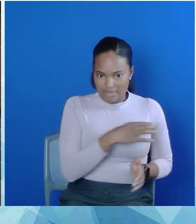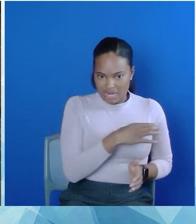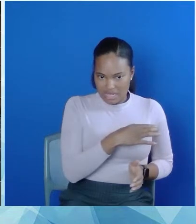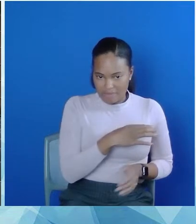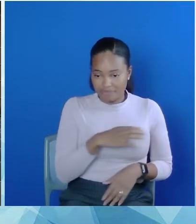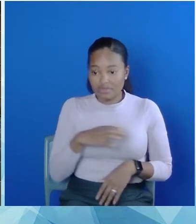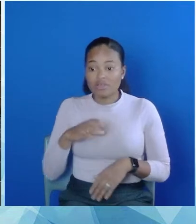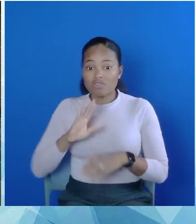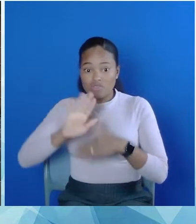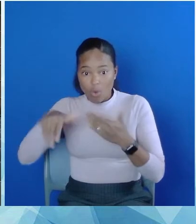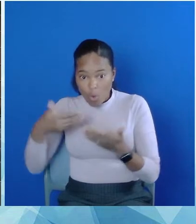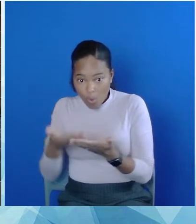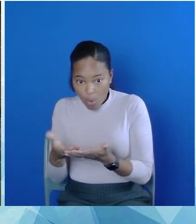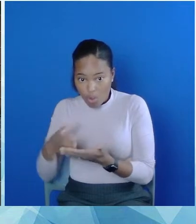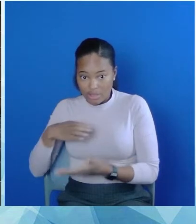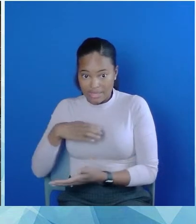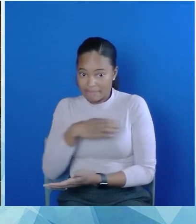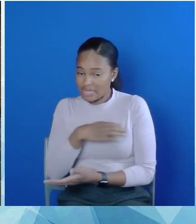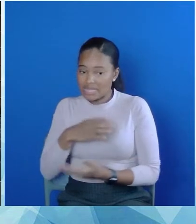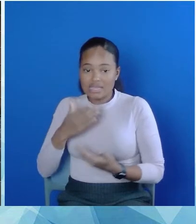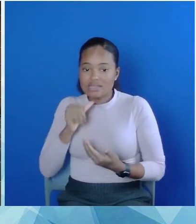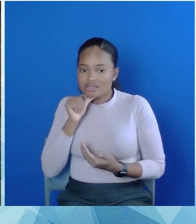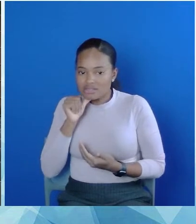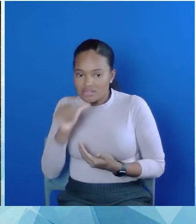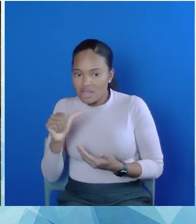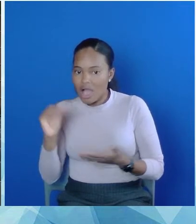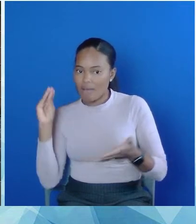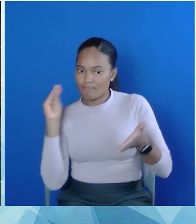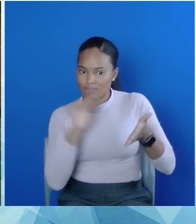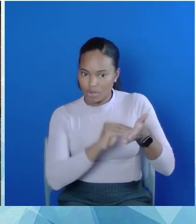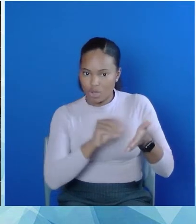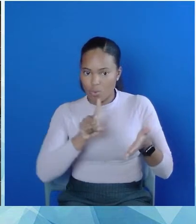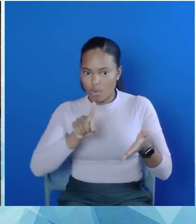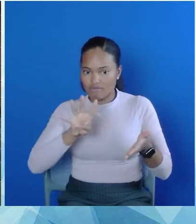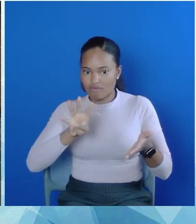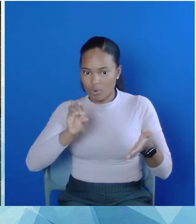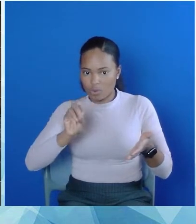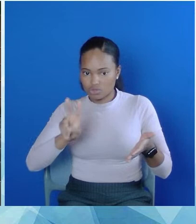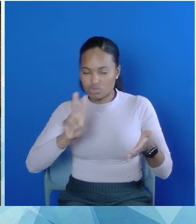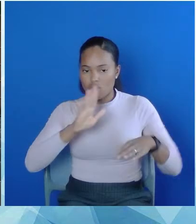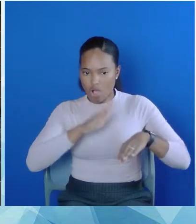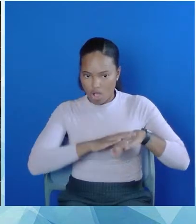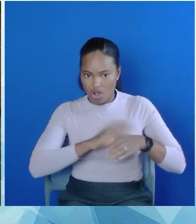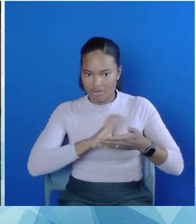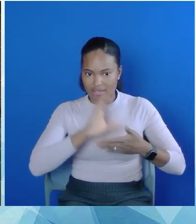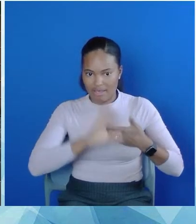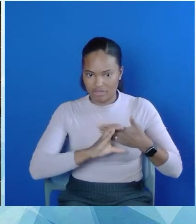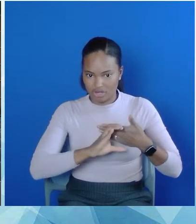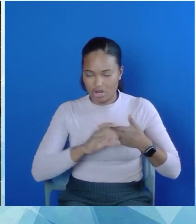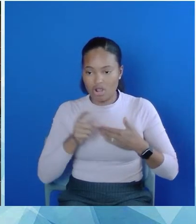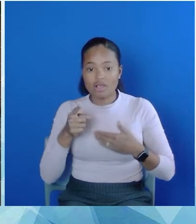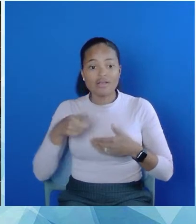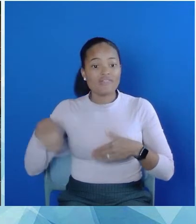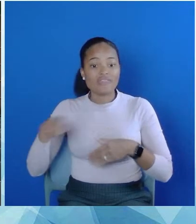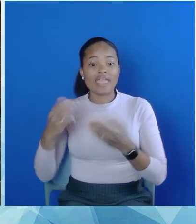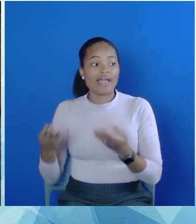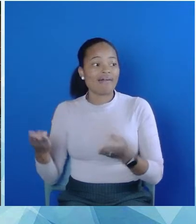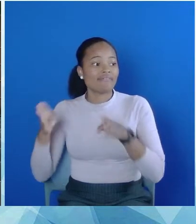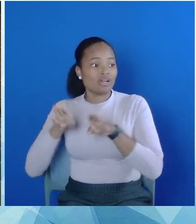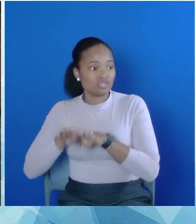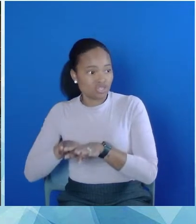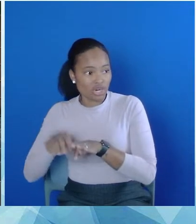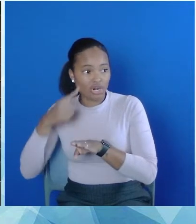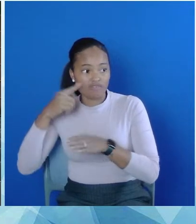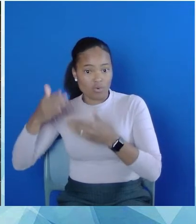not placed 1402 on its calendar. They have adjourned for the rest of the week So now